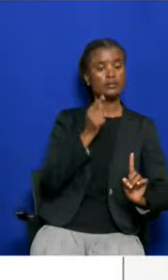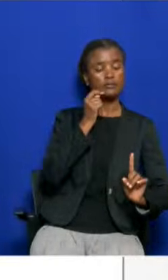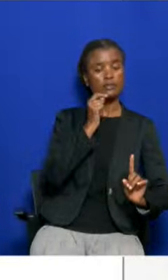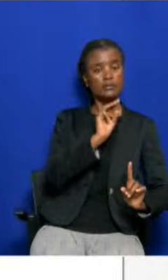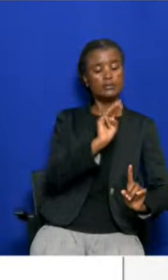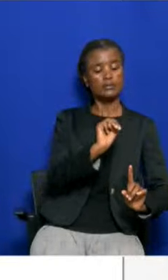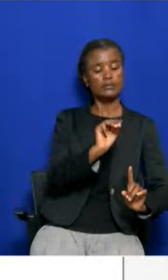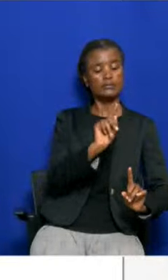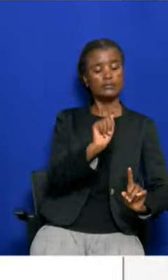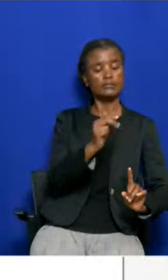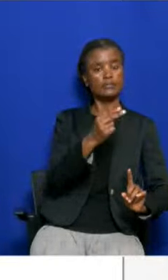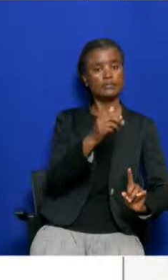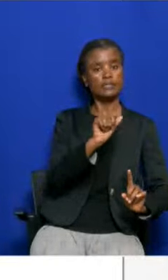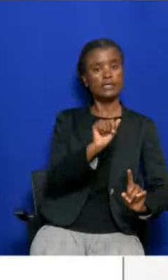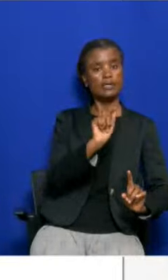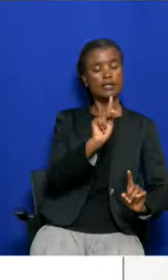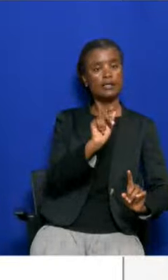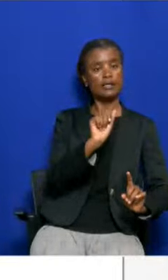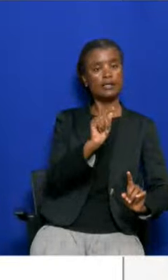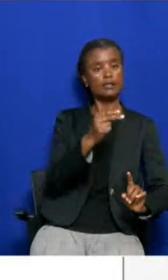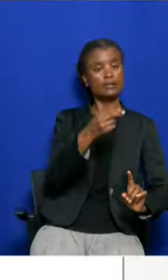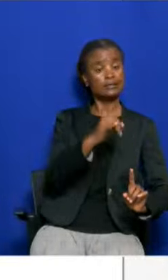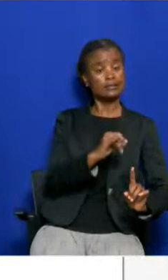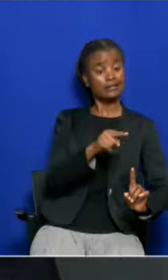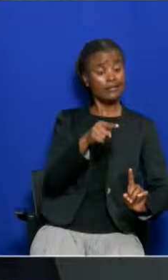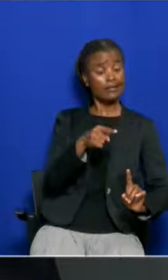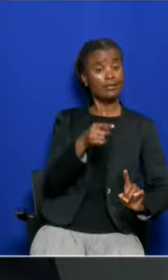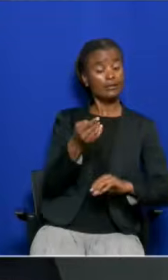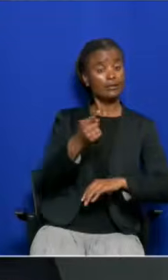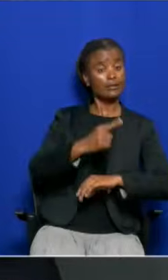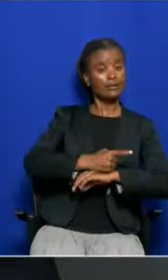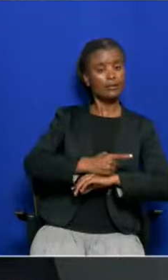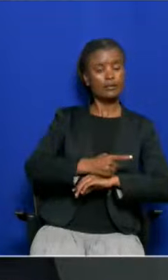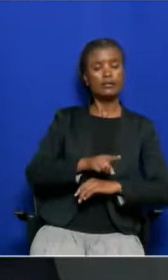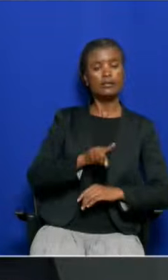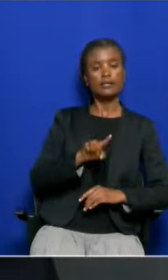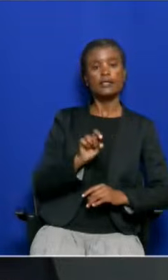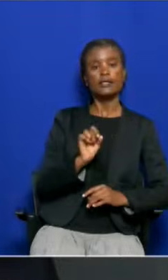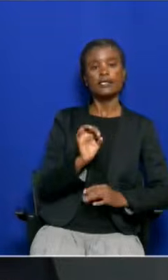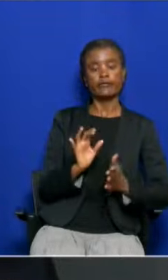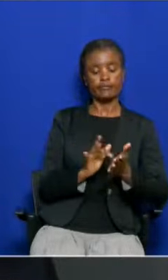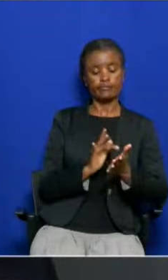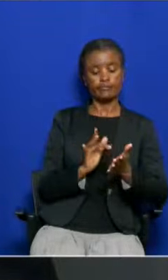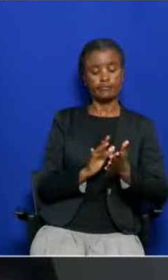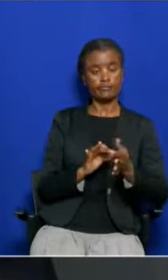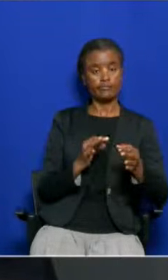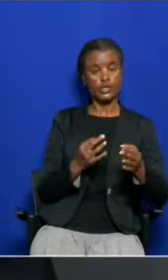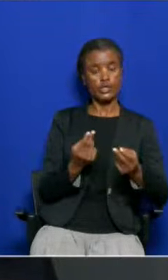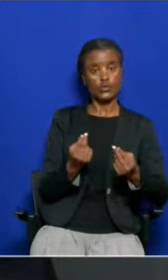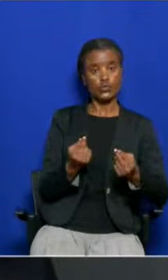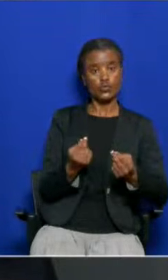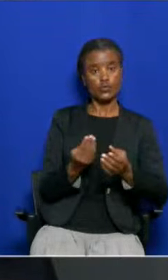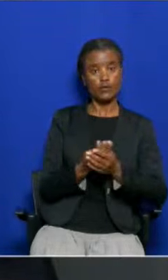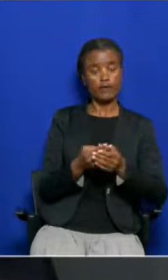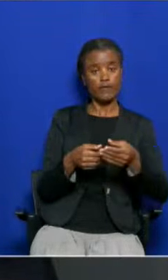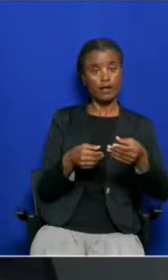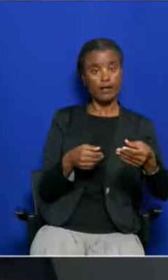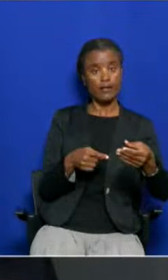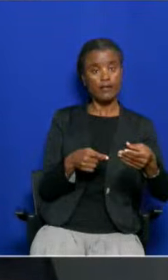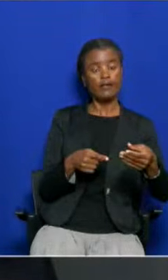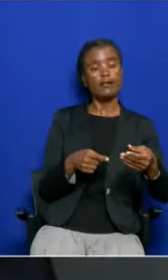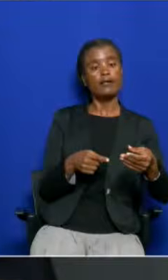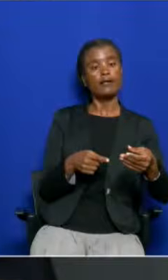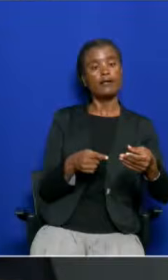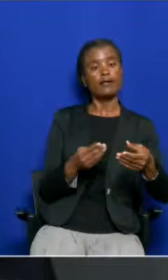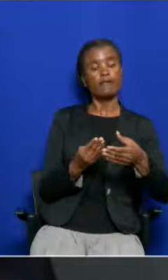If you go to the new file 3, additional